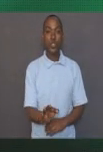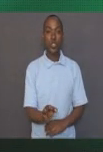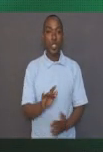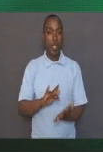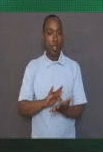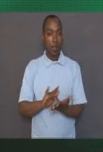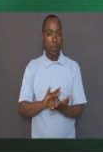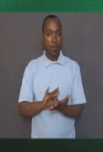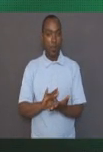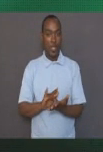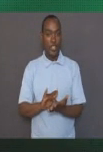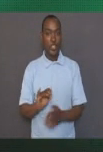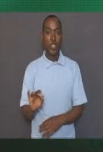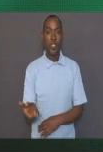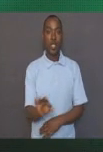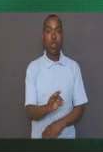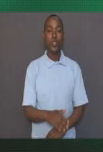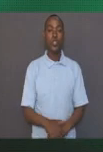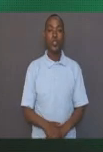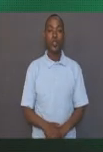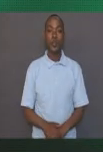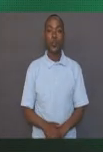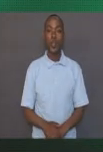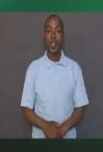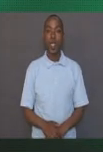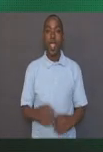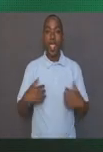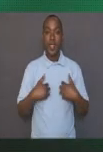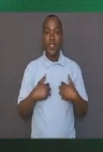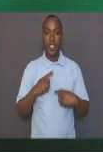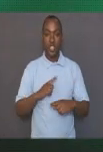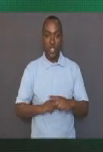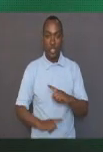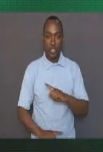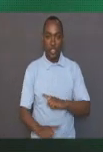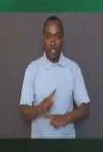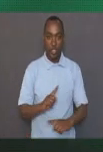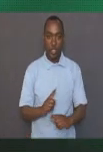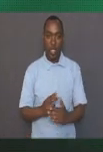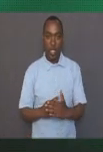medicinal plants, animal genetic resources,